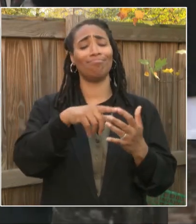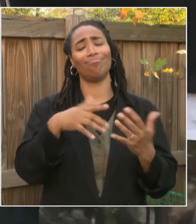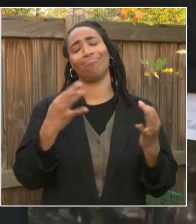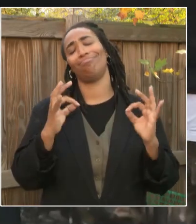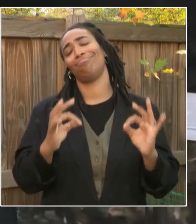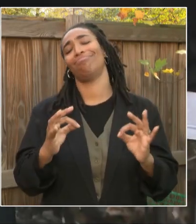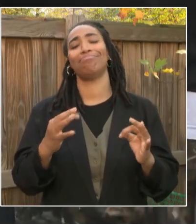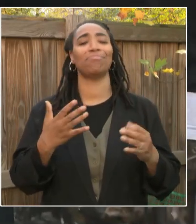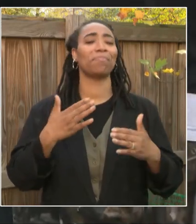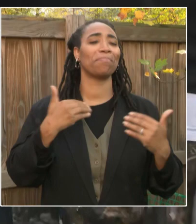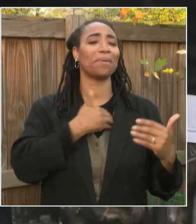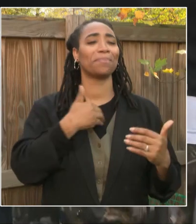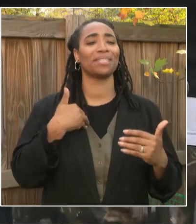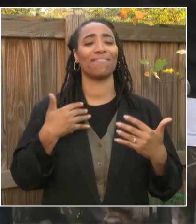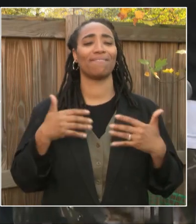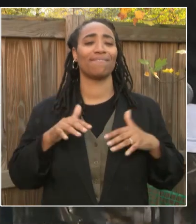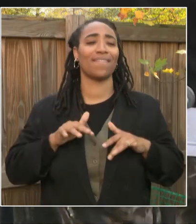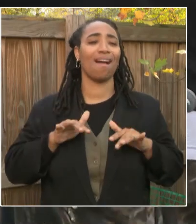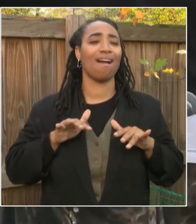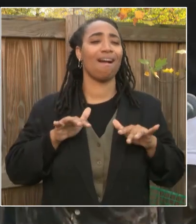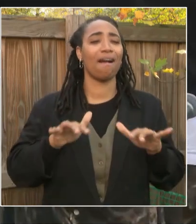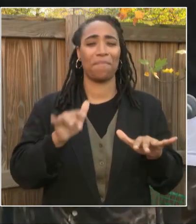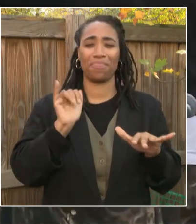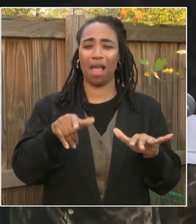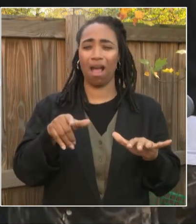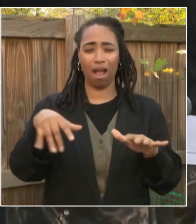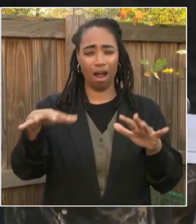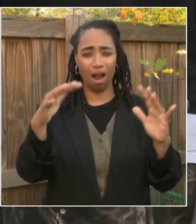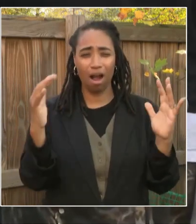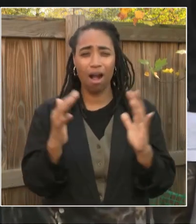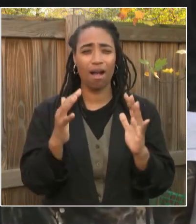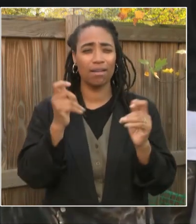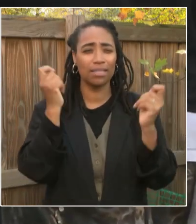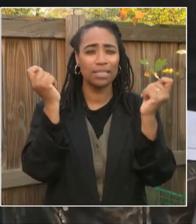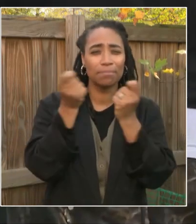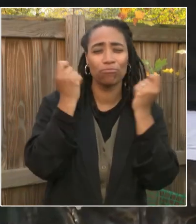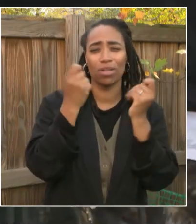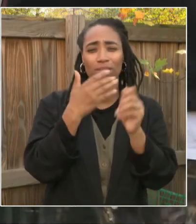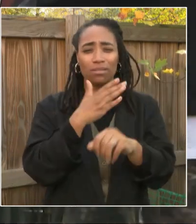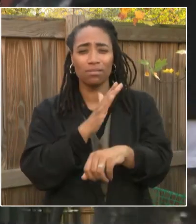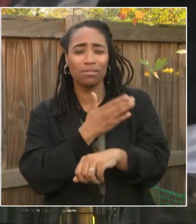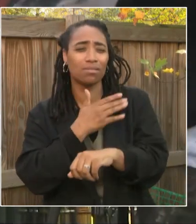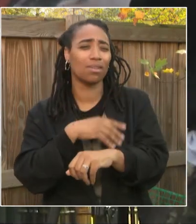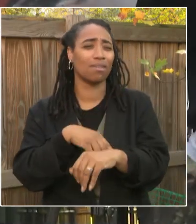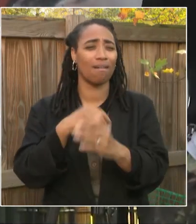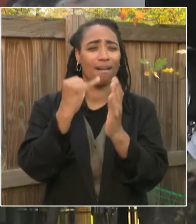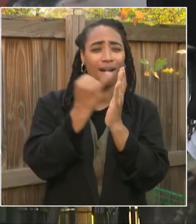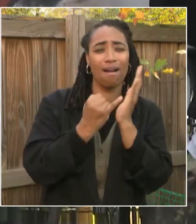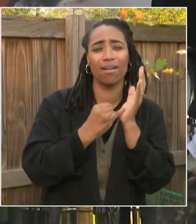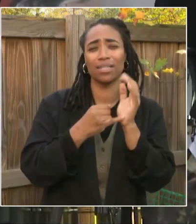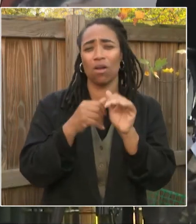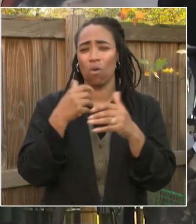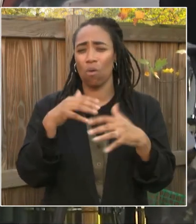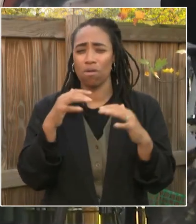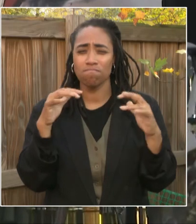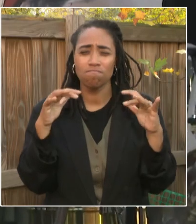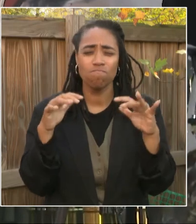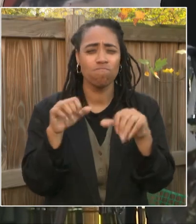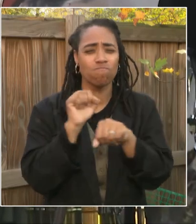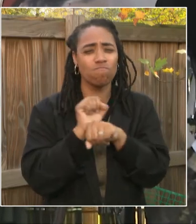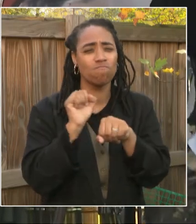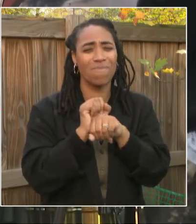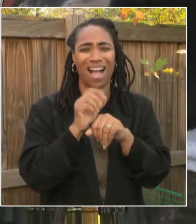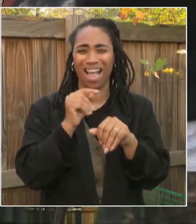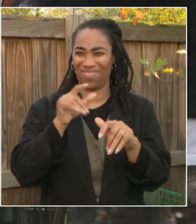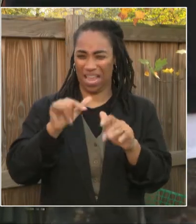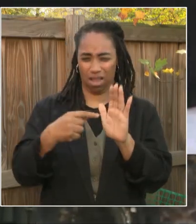of art and music. It's a celebration of resilience, of culture, and the power of our community. As we